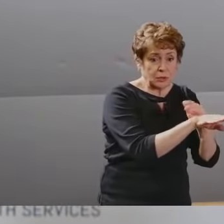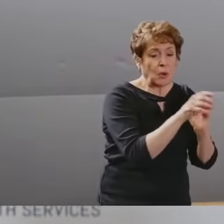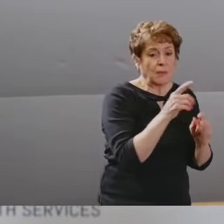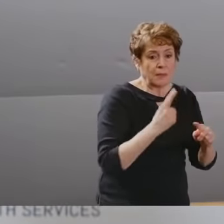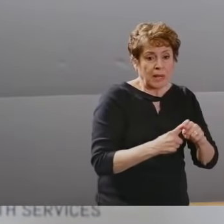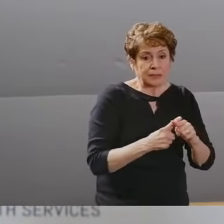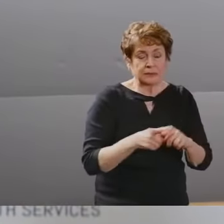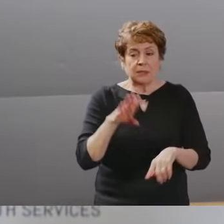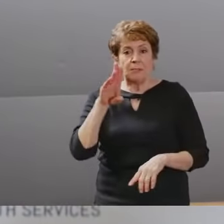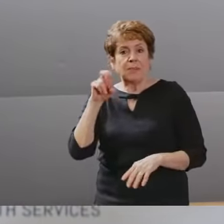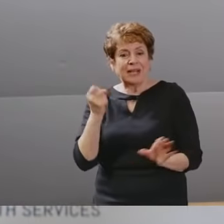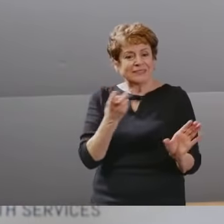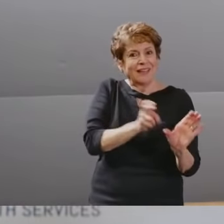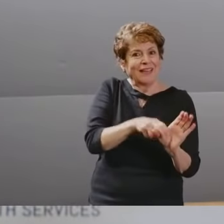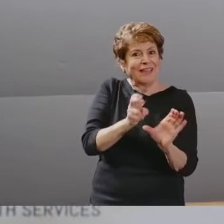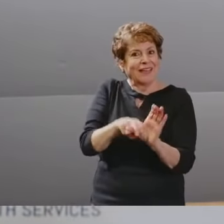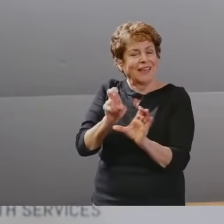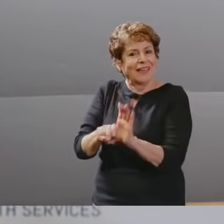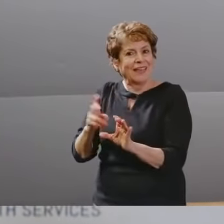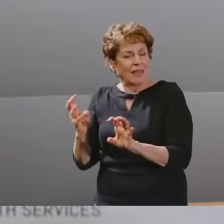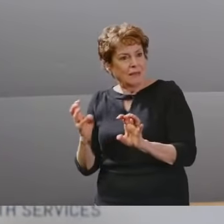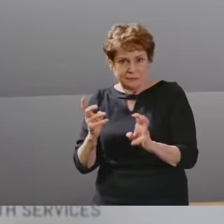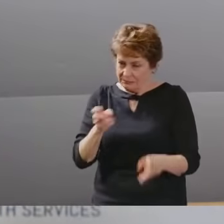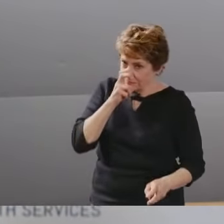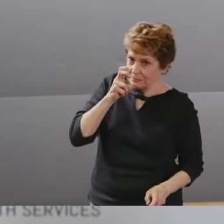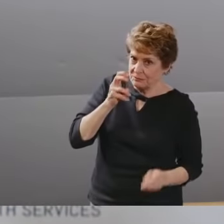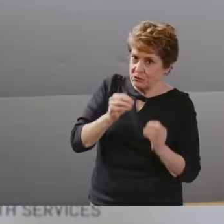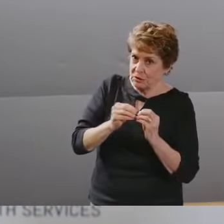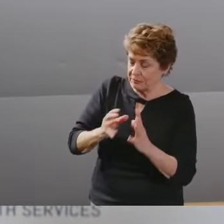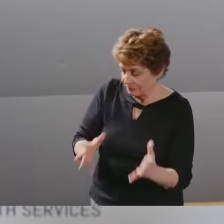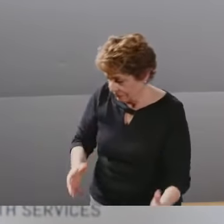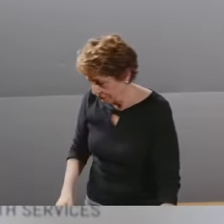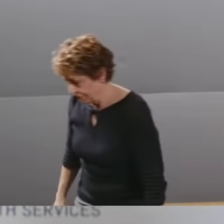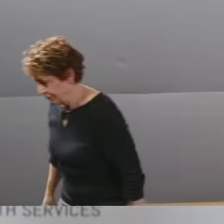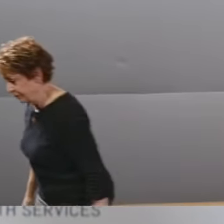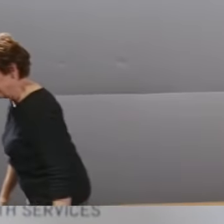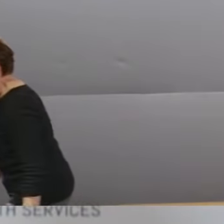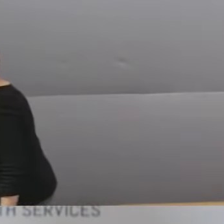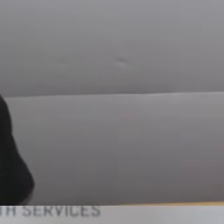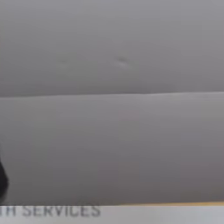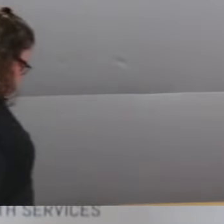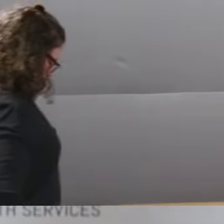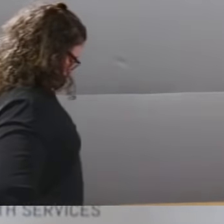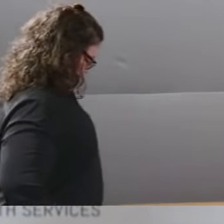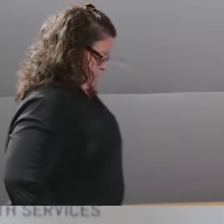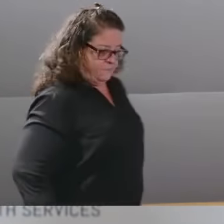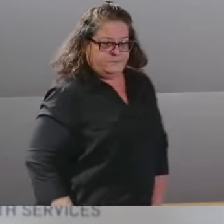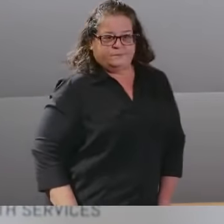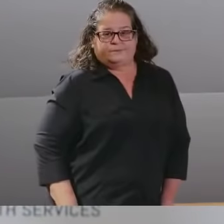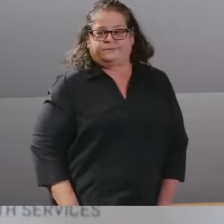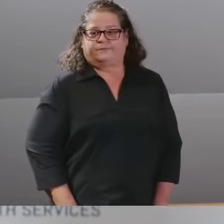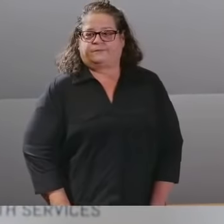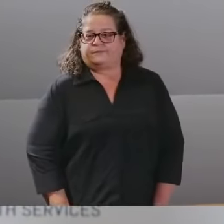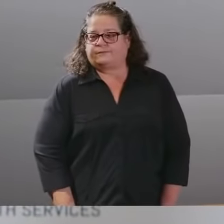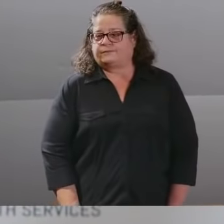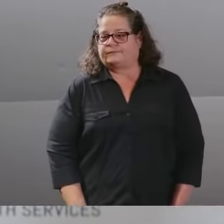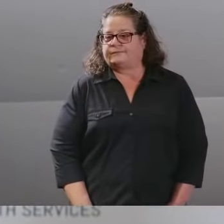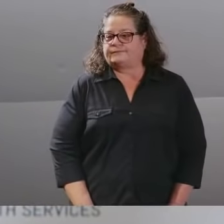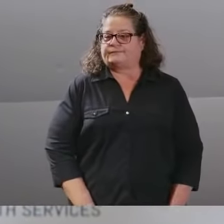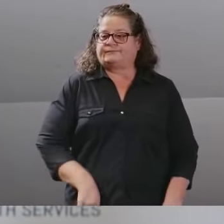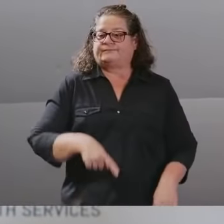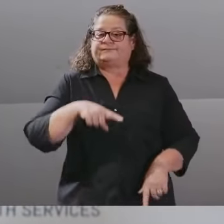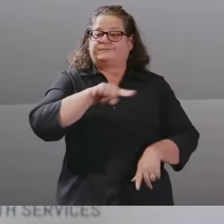Our frontline medical workers have been so dedicated and working around the clock since the beginning of